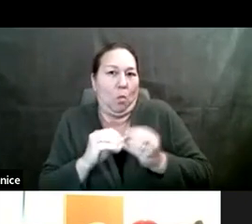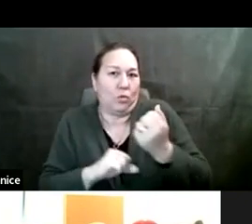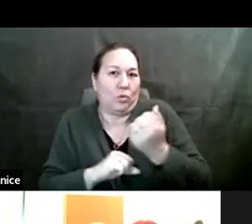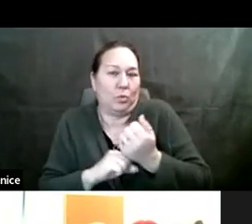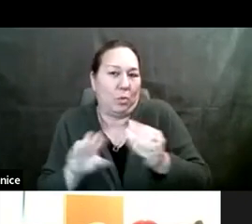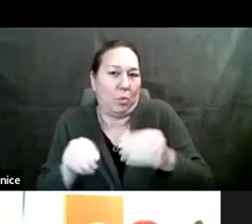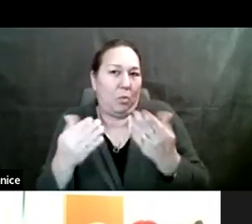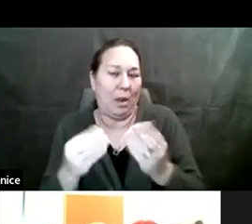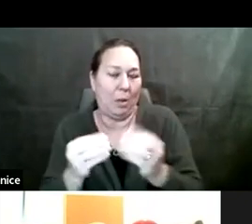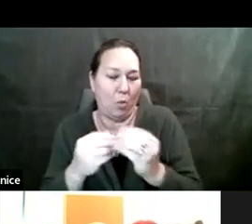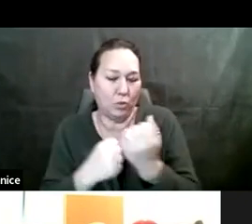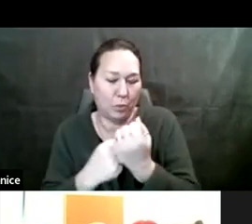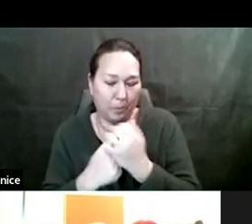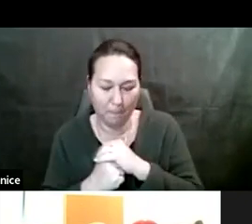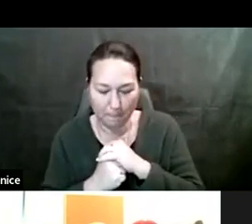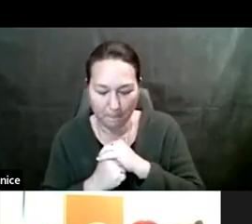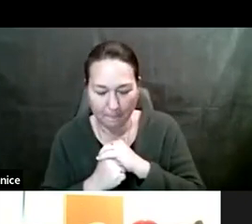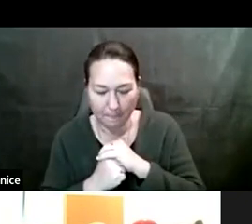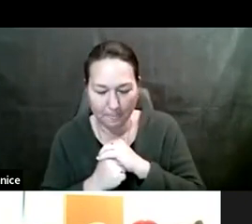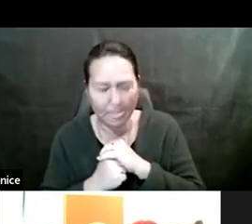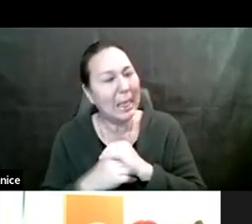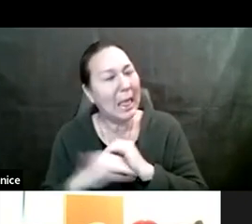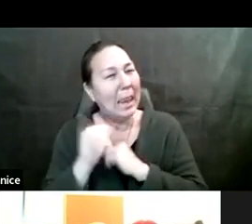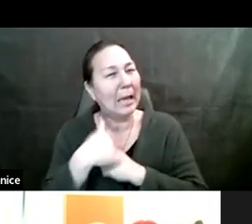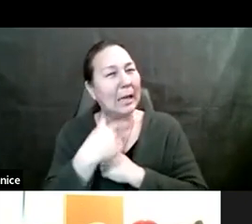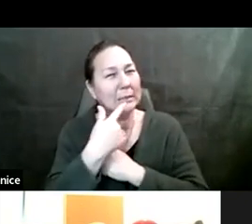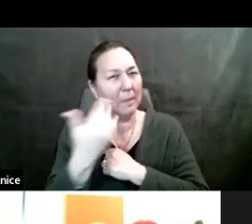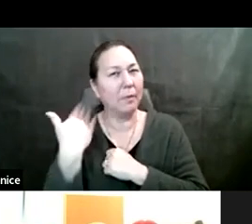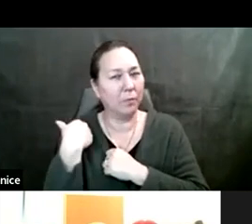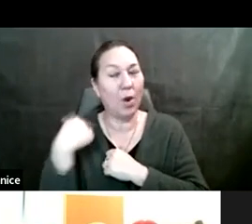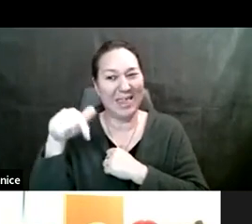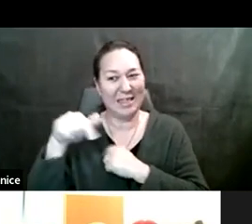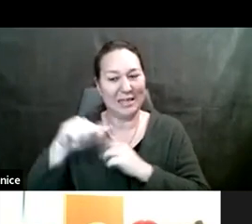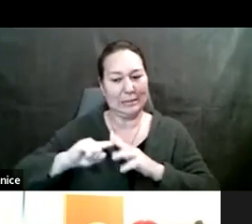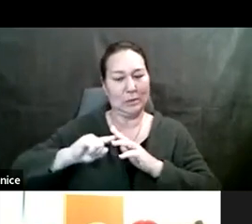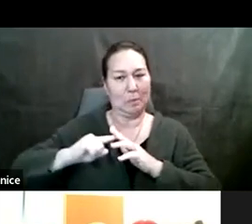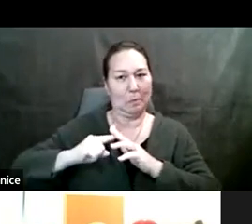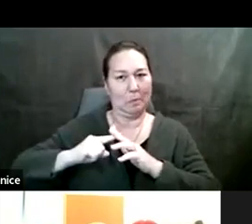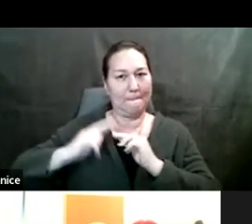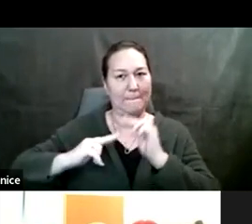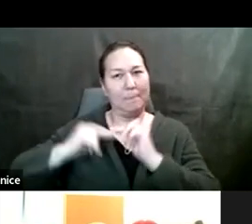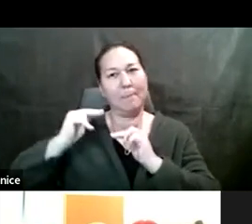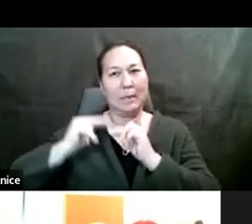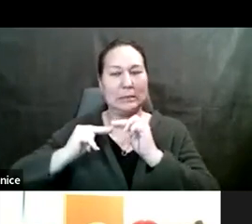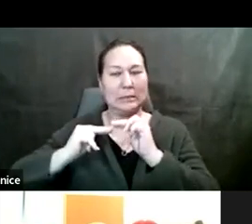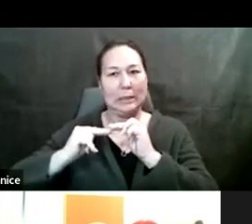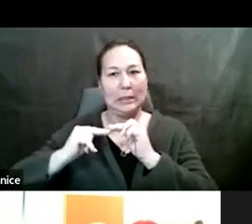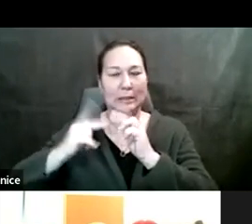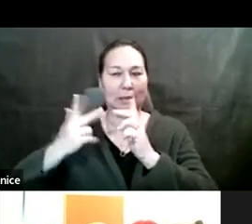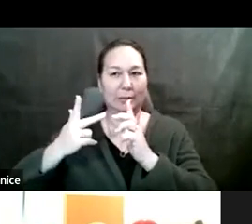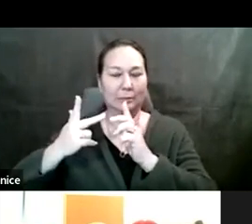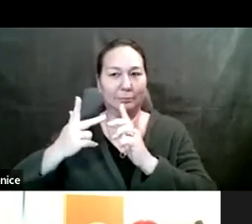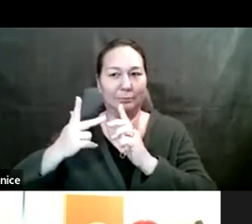um this is as I've said before a building block budget um still